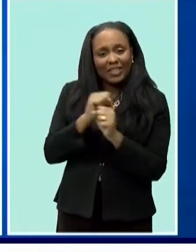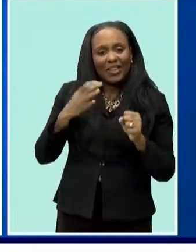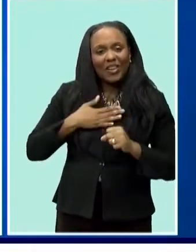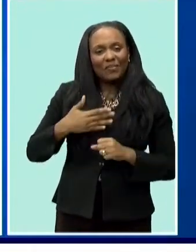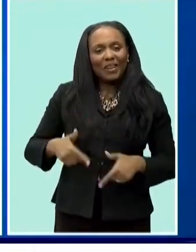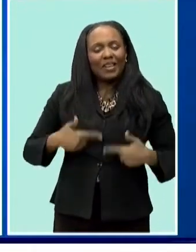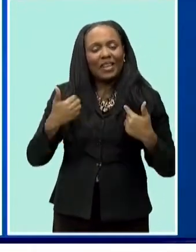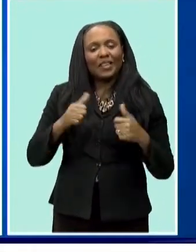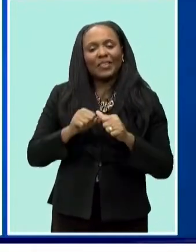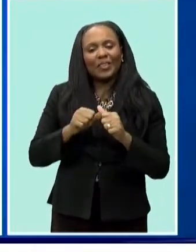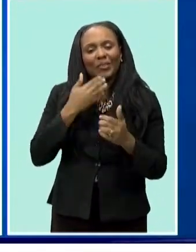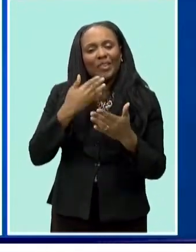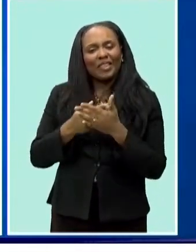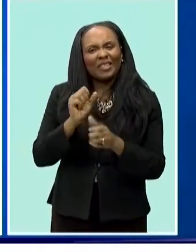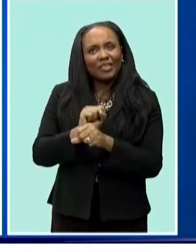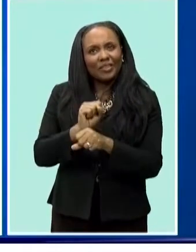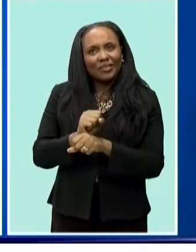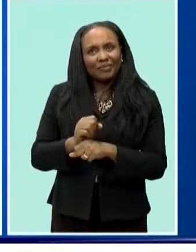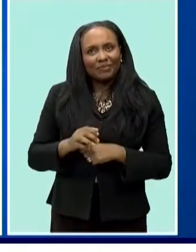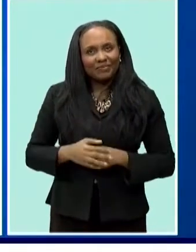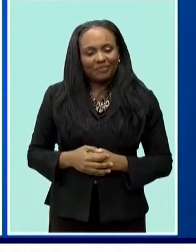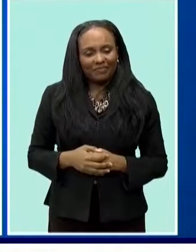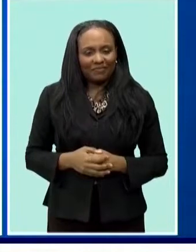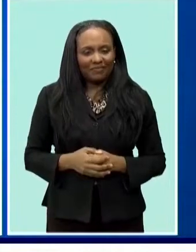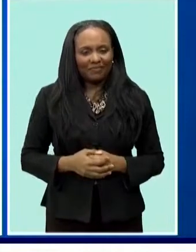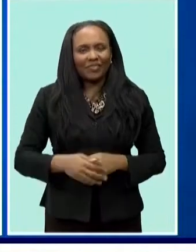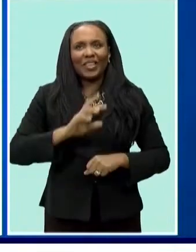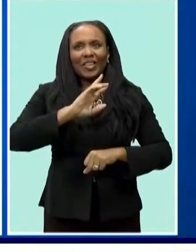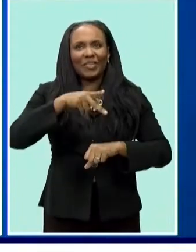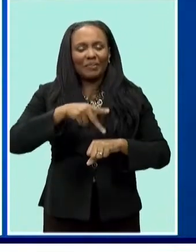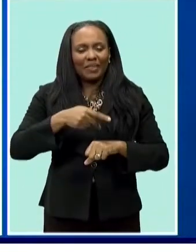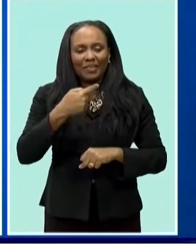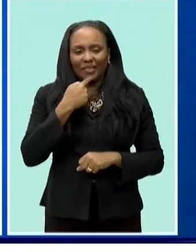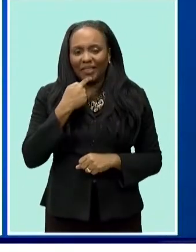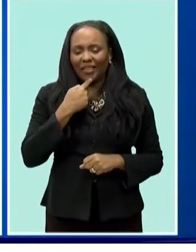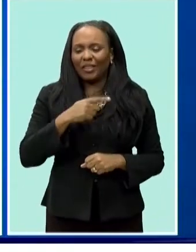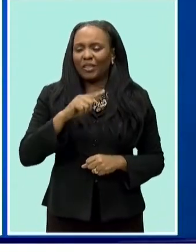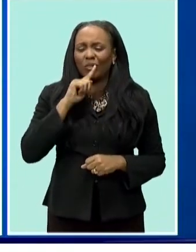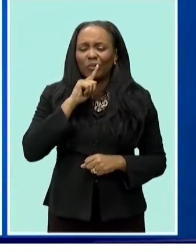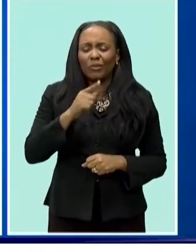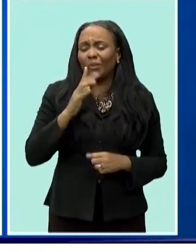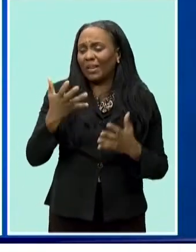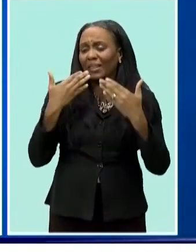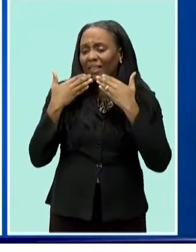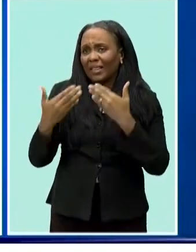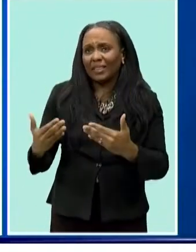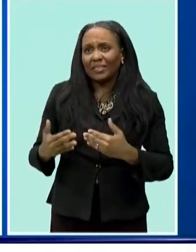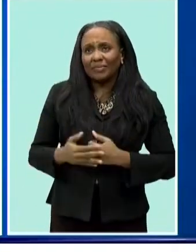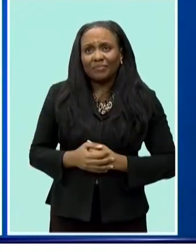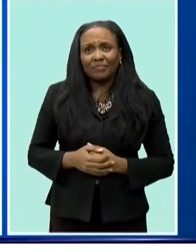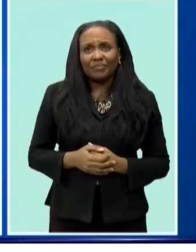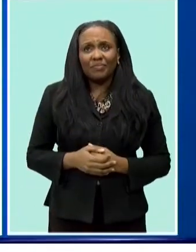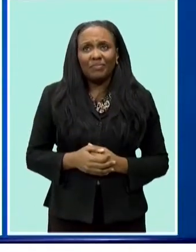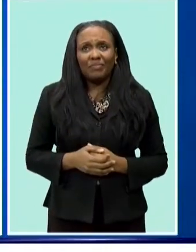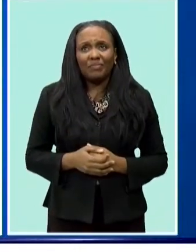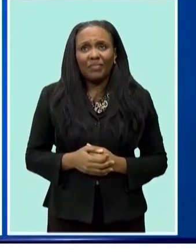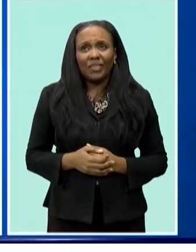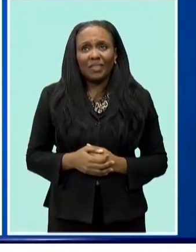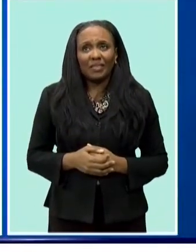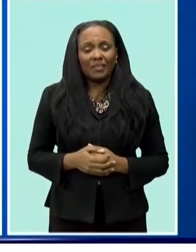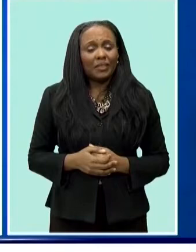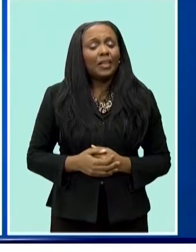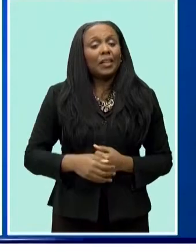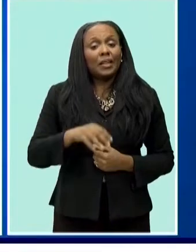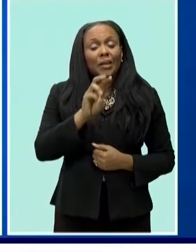work. Principal Winston Dorich told Mr. Hall the school is forever in his debt. This instinctive act by Mr. Hall probably saved the young lady's